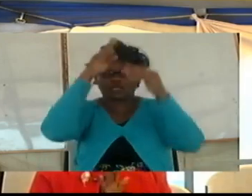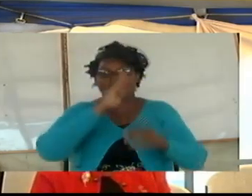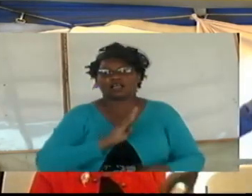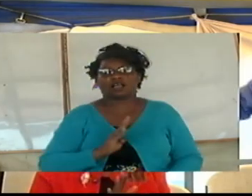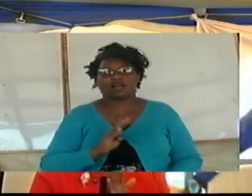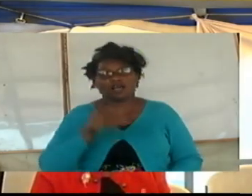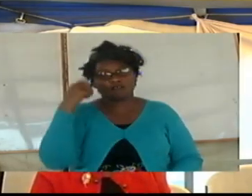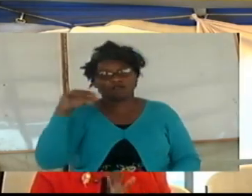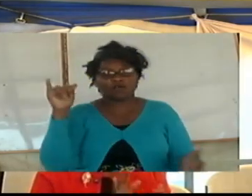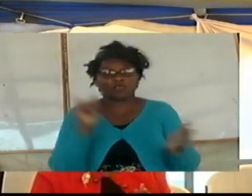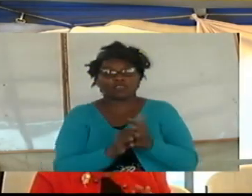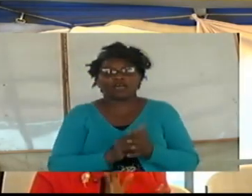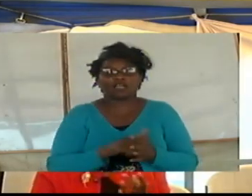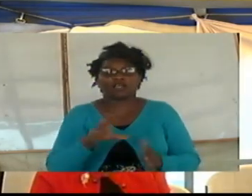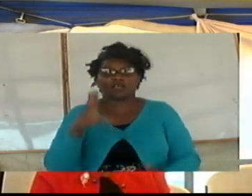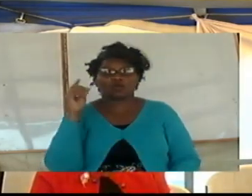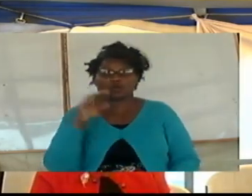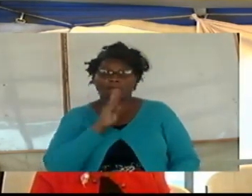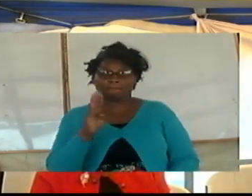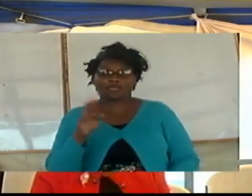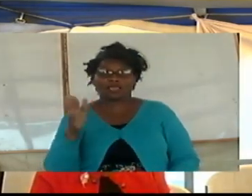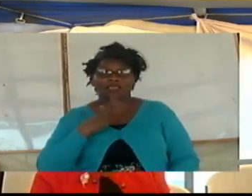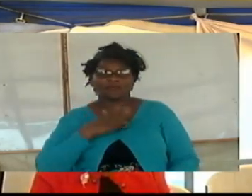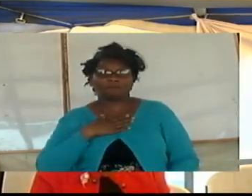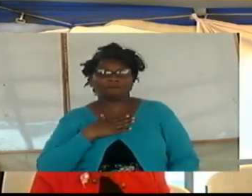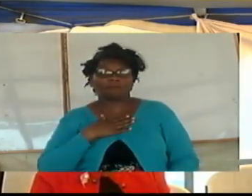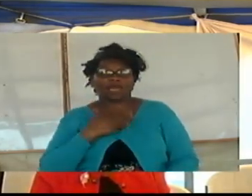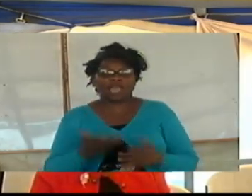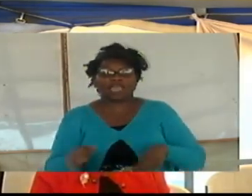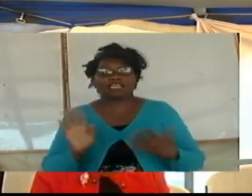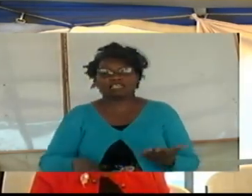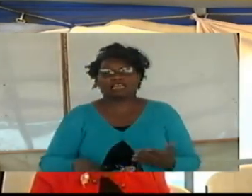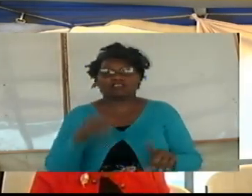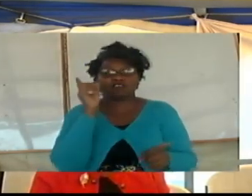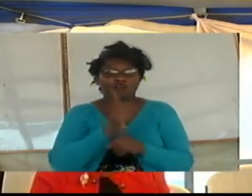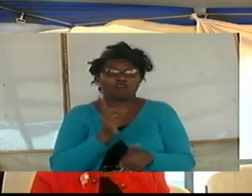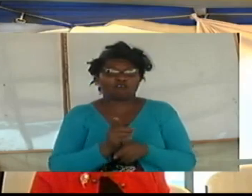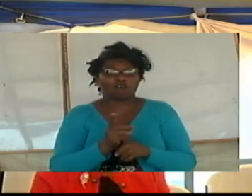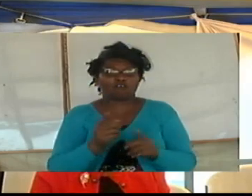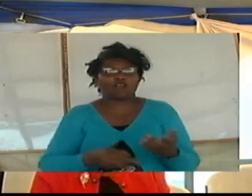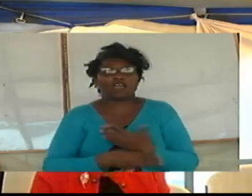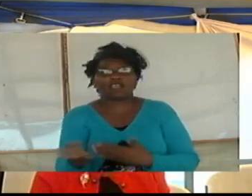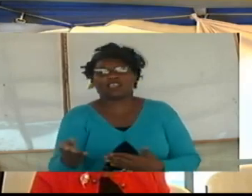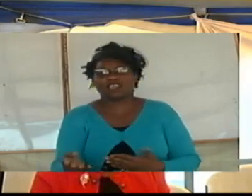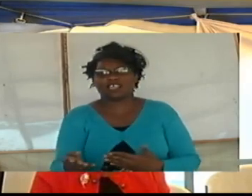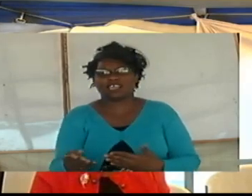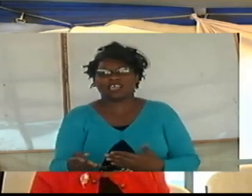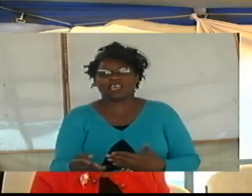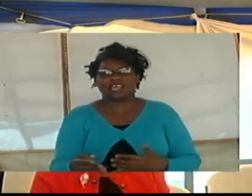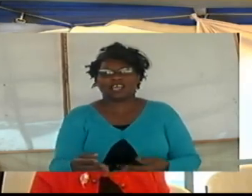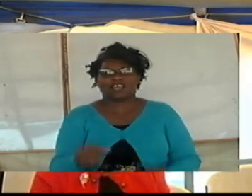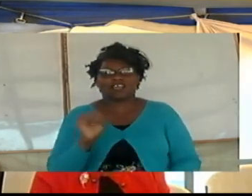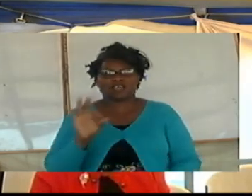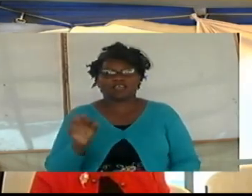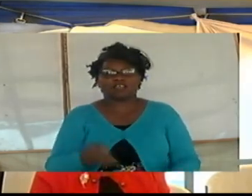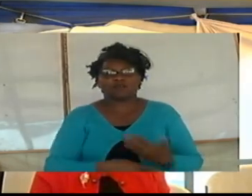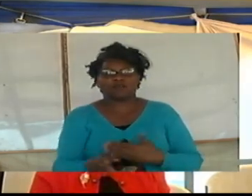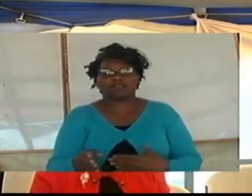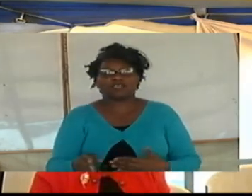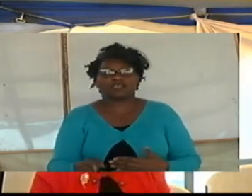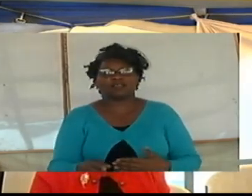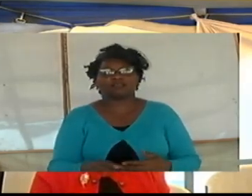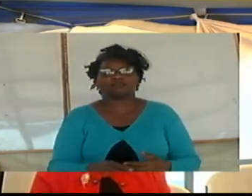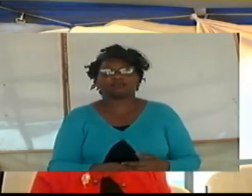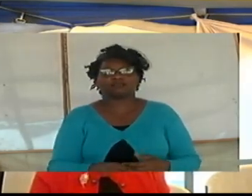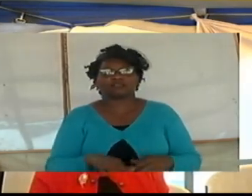But anyways, are there any visitors online? And if there are any visitors online, you can just type an amen. And